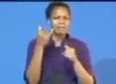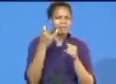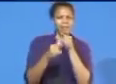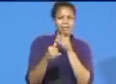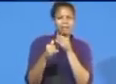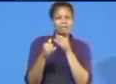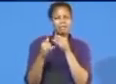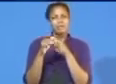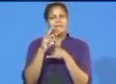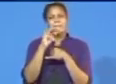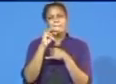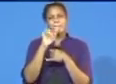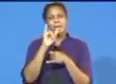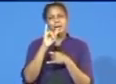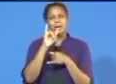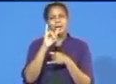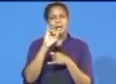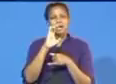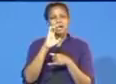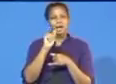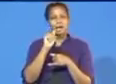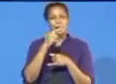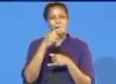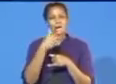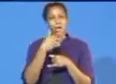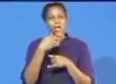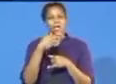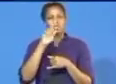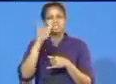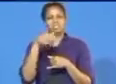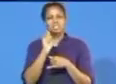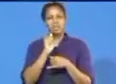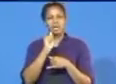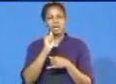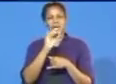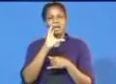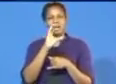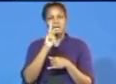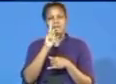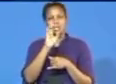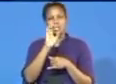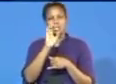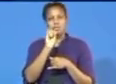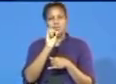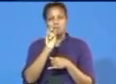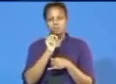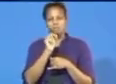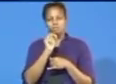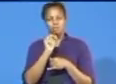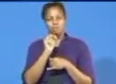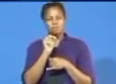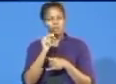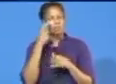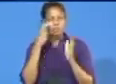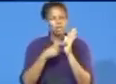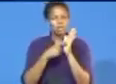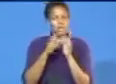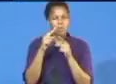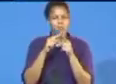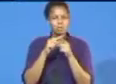Go back, if you will, to any of those multi-billionaires, and you will know that when you come down to kiss a dying pillar,